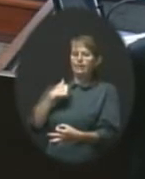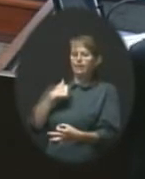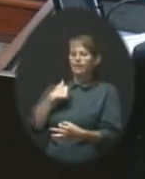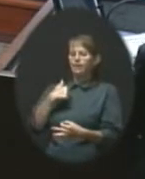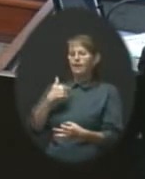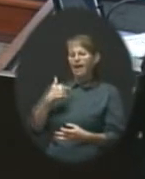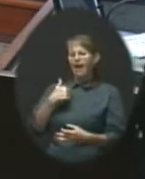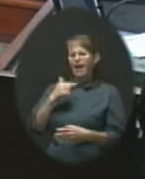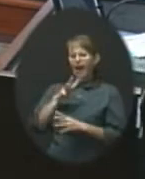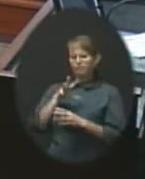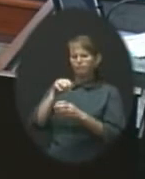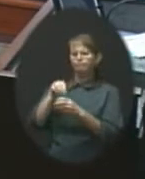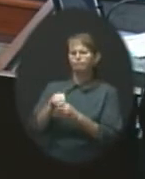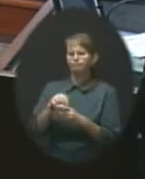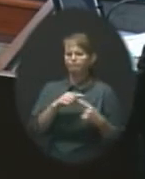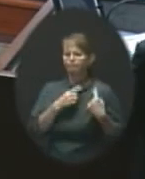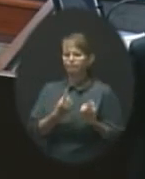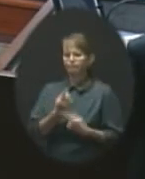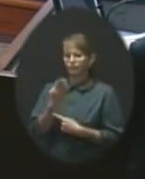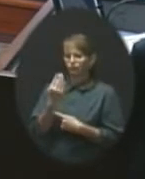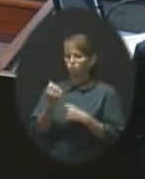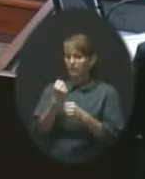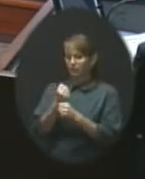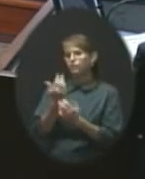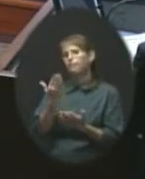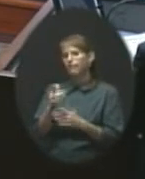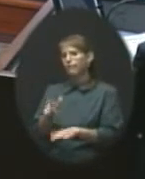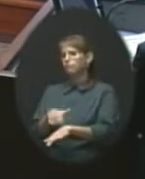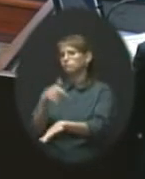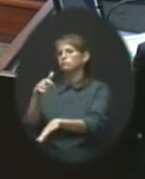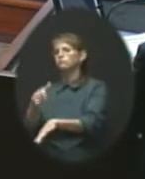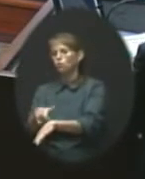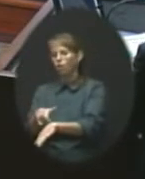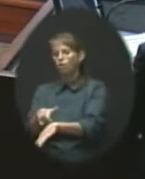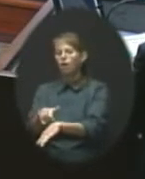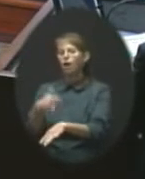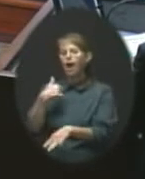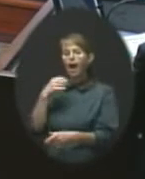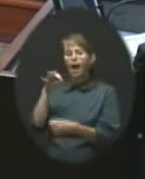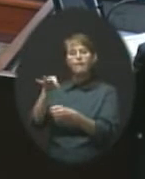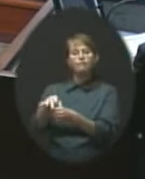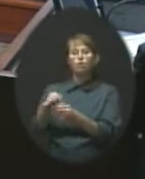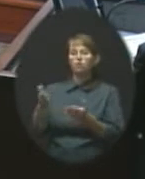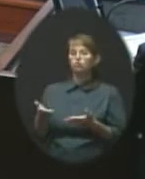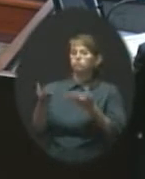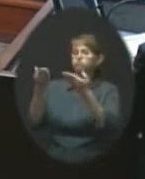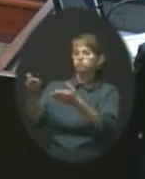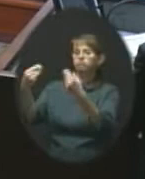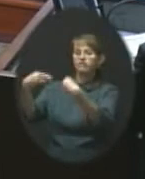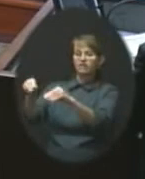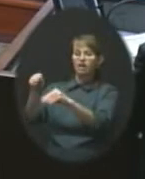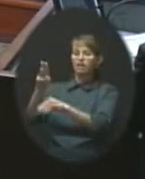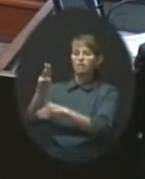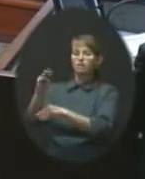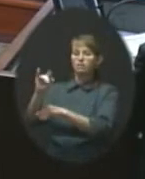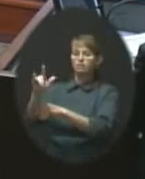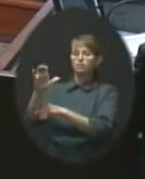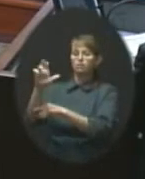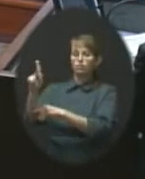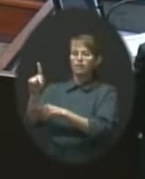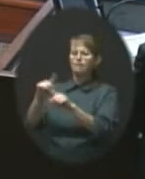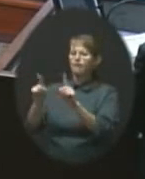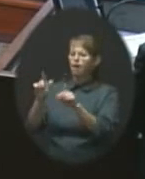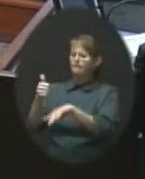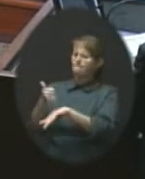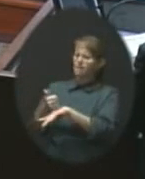years, maybe too long, but you know, and I have voted to put Mill Creek up for sale, but based upon what you're bringing back to us